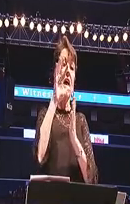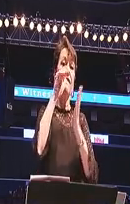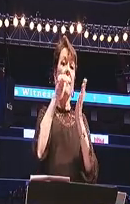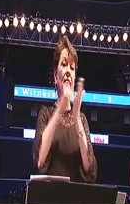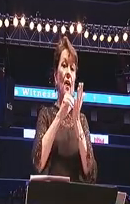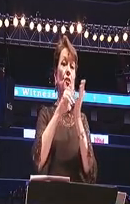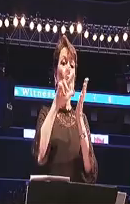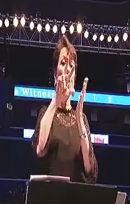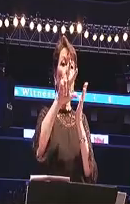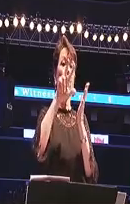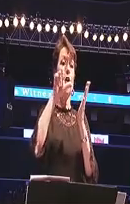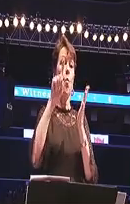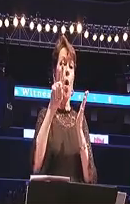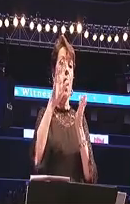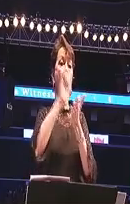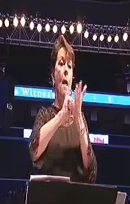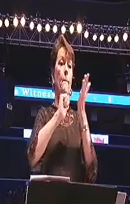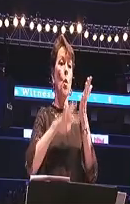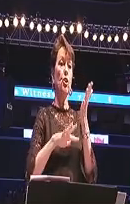42,005,031 abortions.